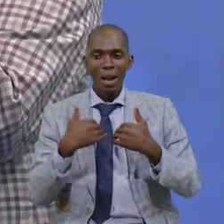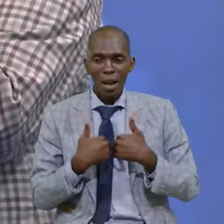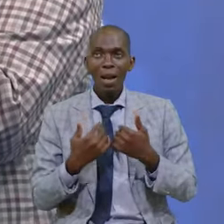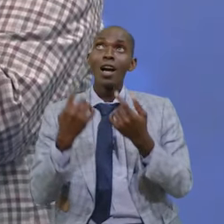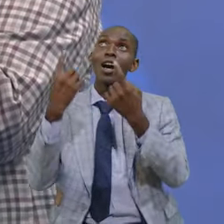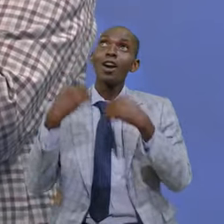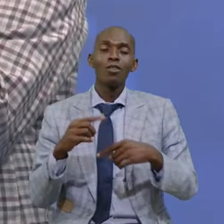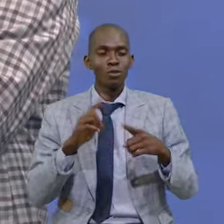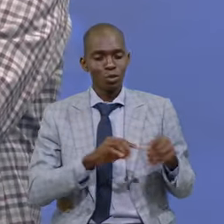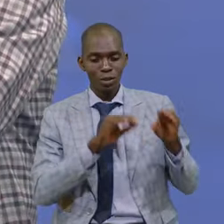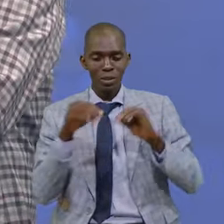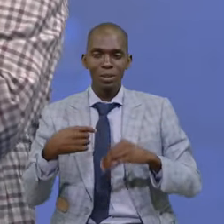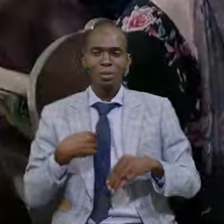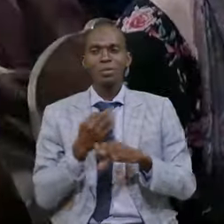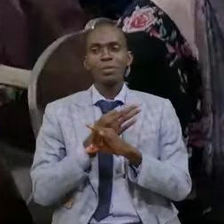me free.